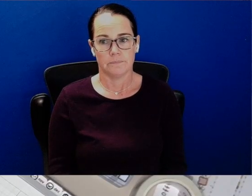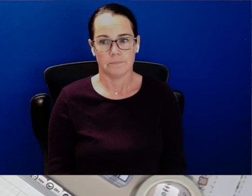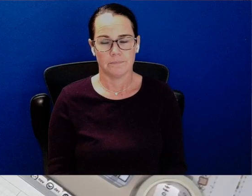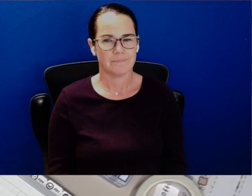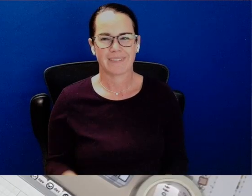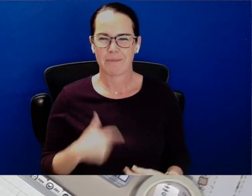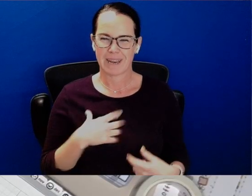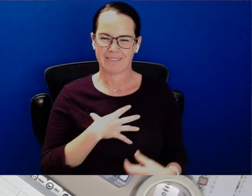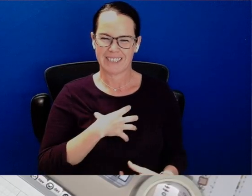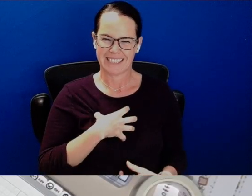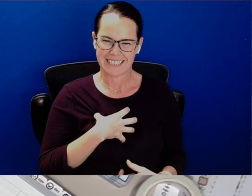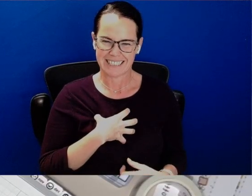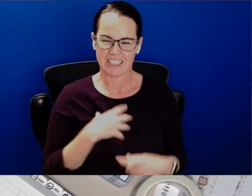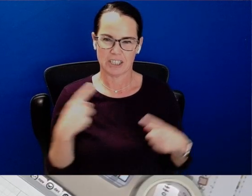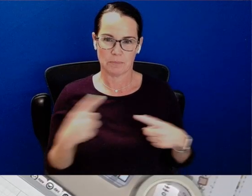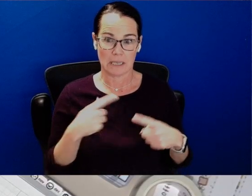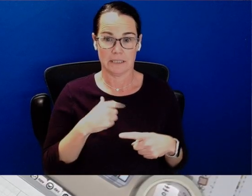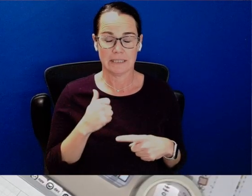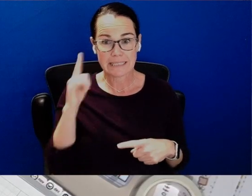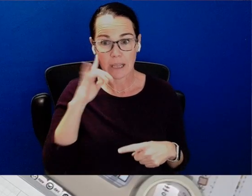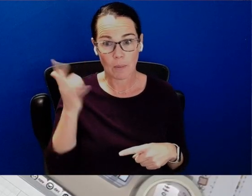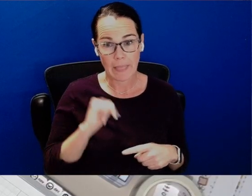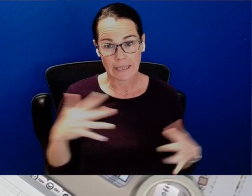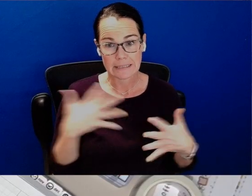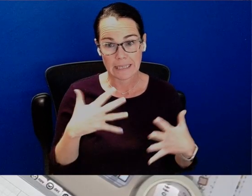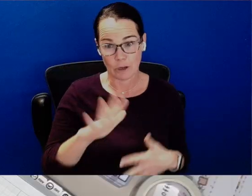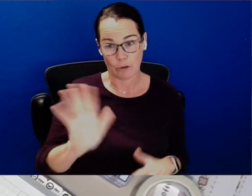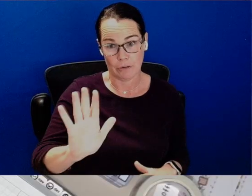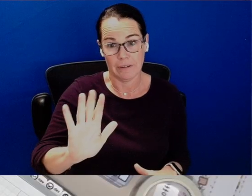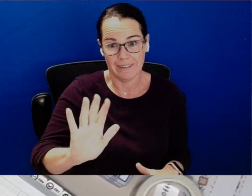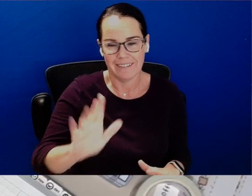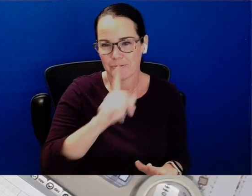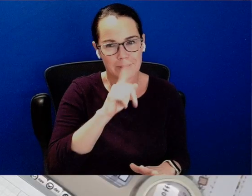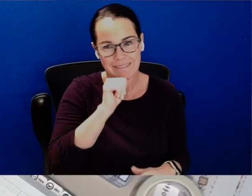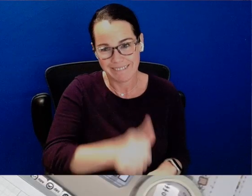I've been having chest pain, which sounds much scarier than it is.